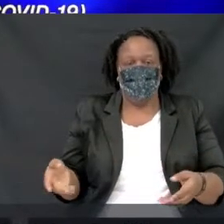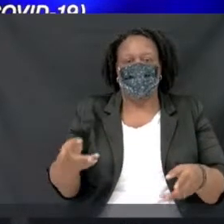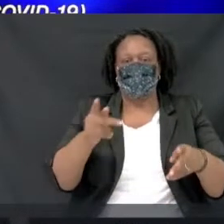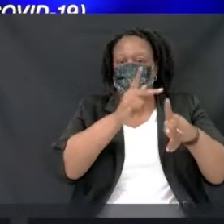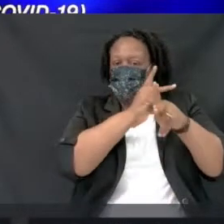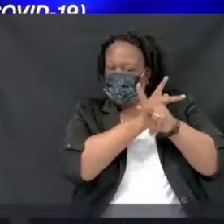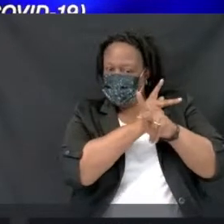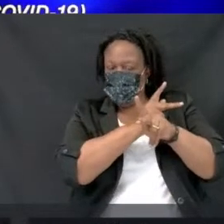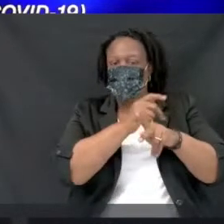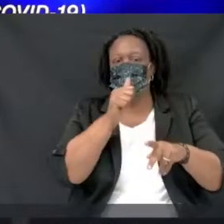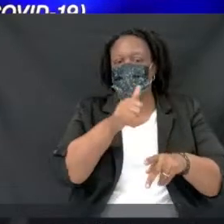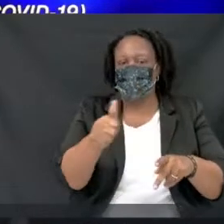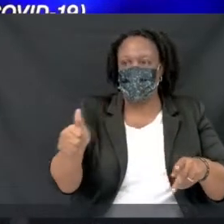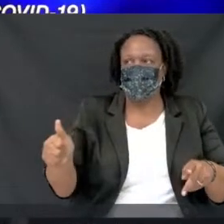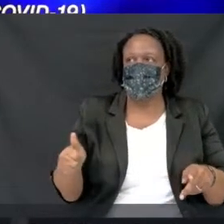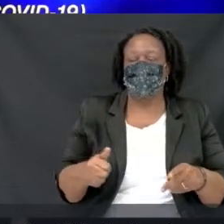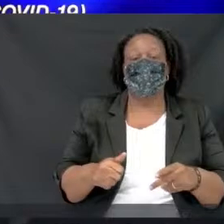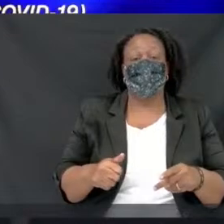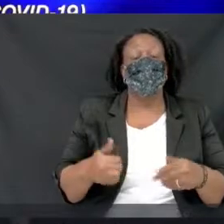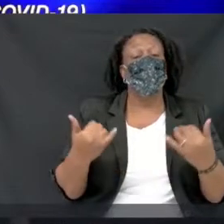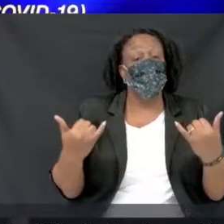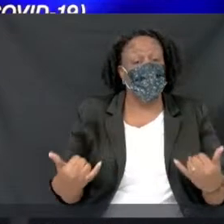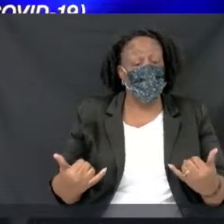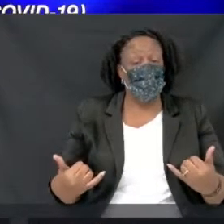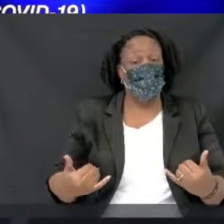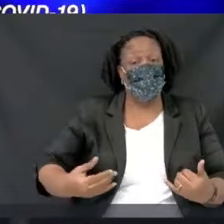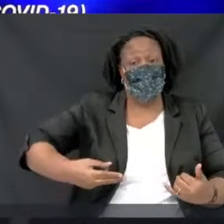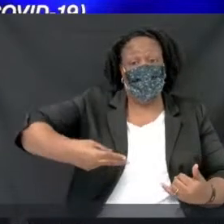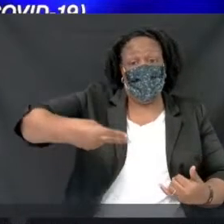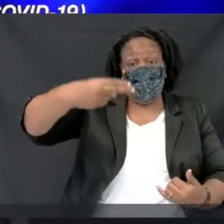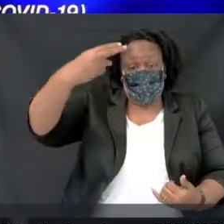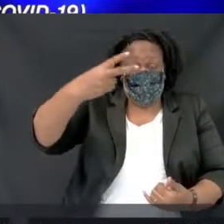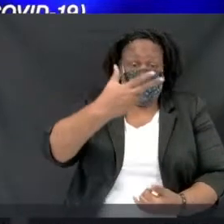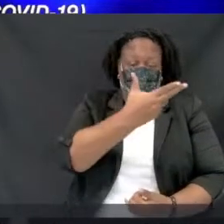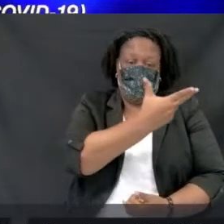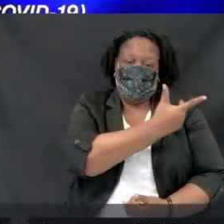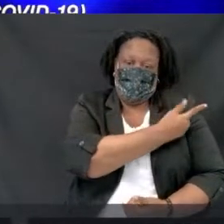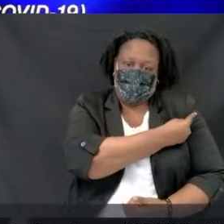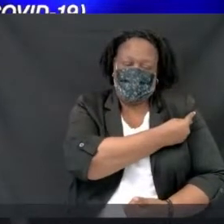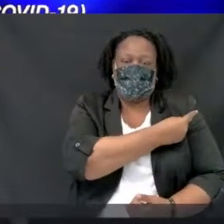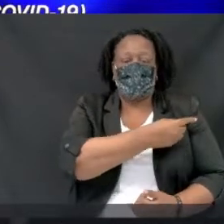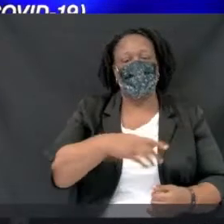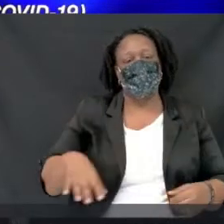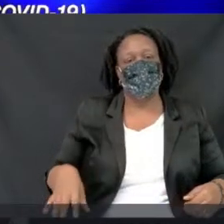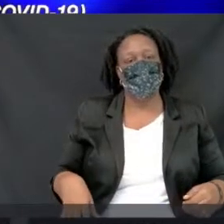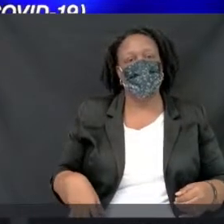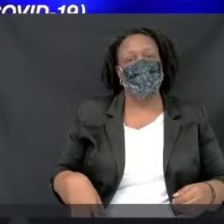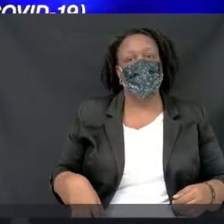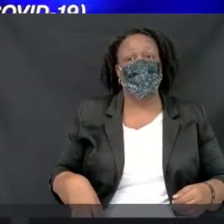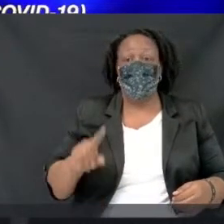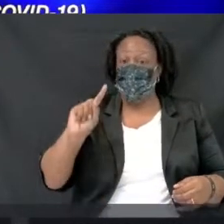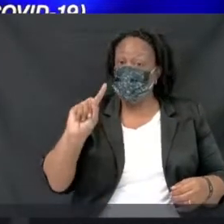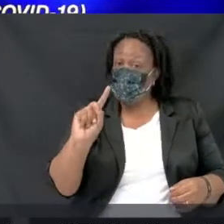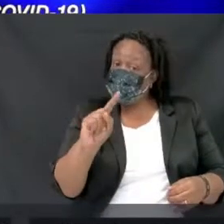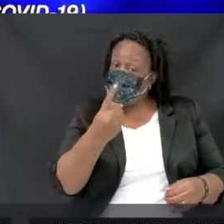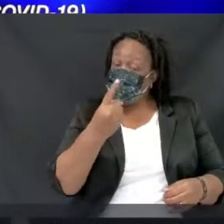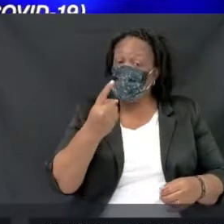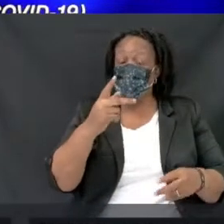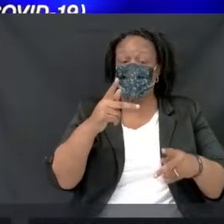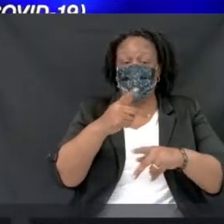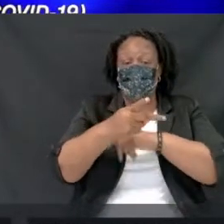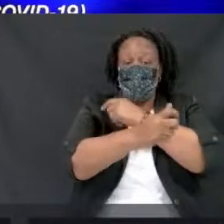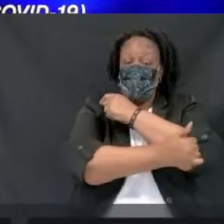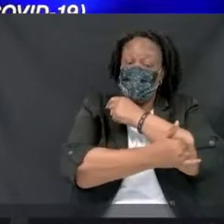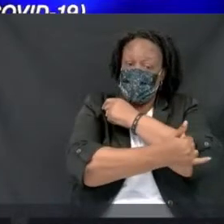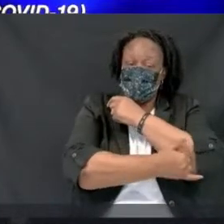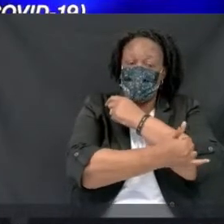it. We have a high vaccination coverage, especially among our adults. We became the first country in the sub-region to reach